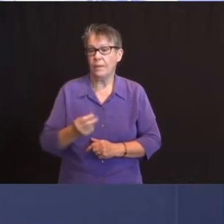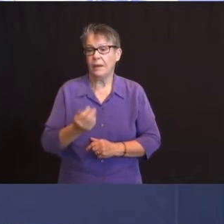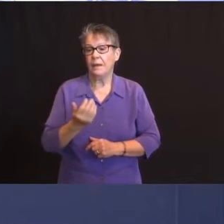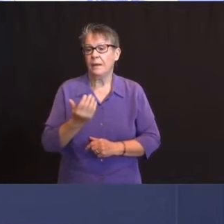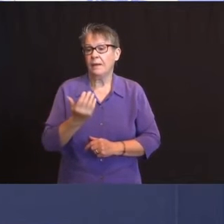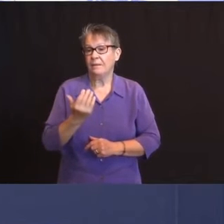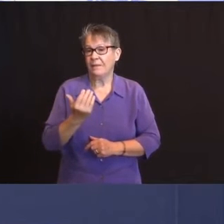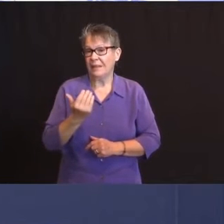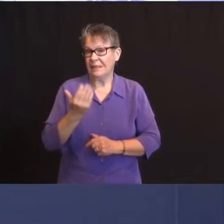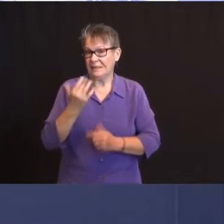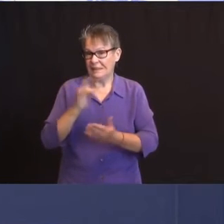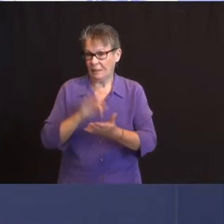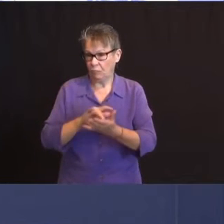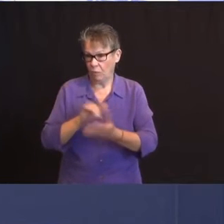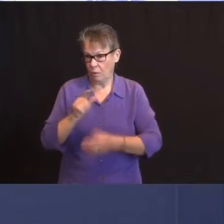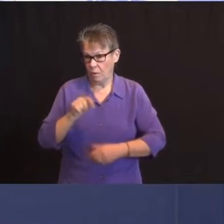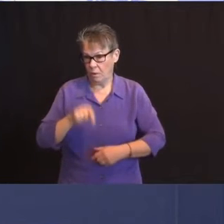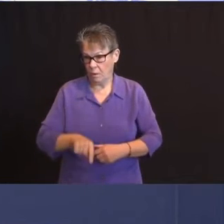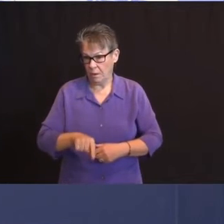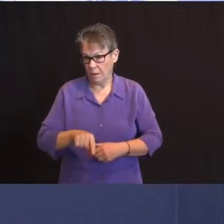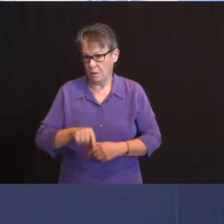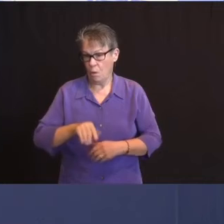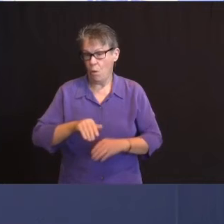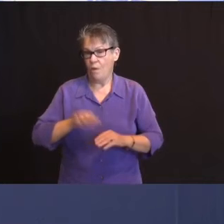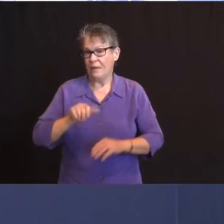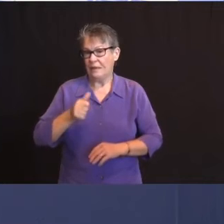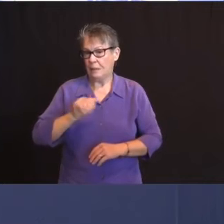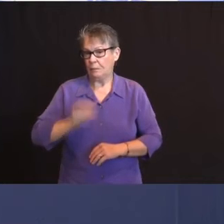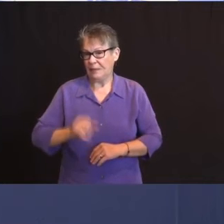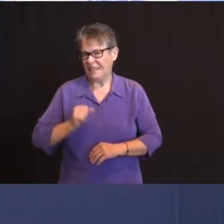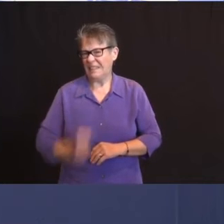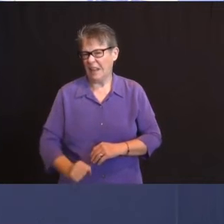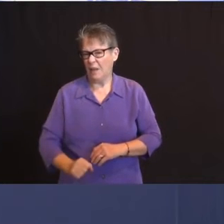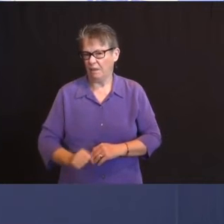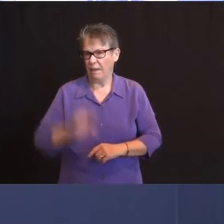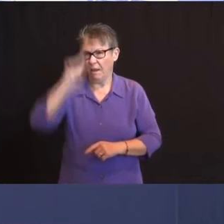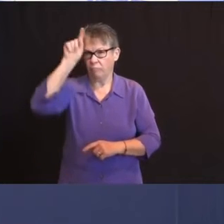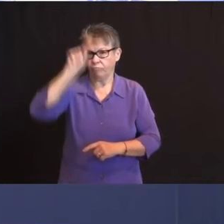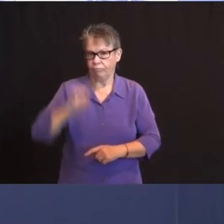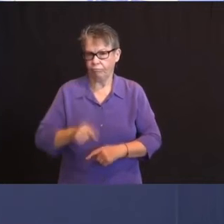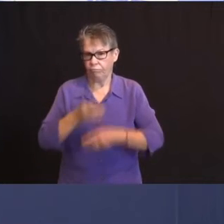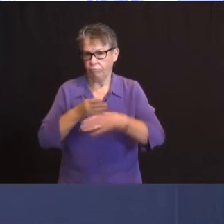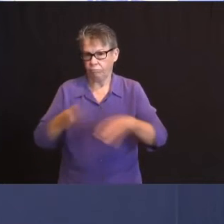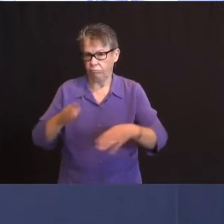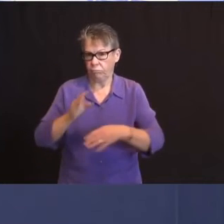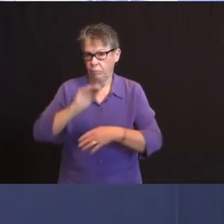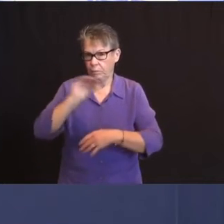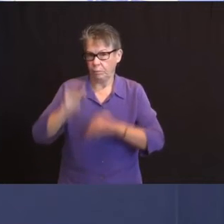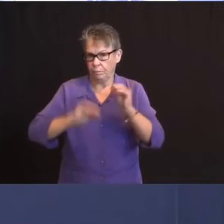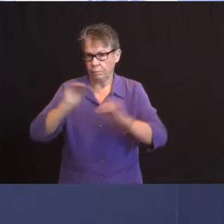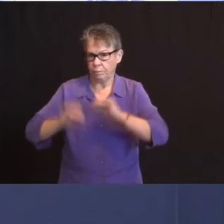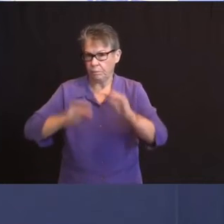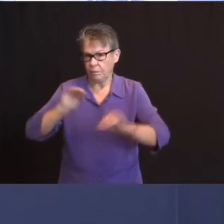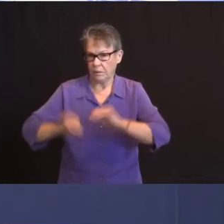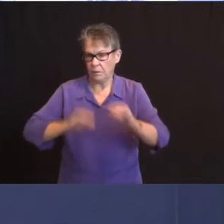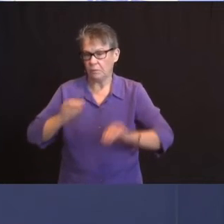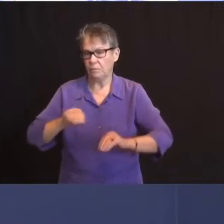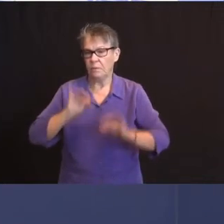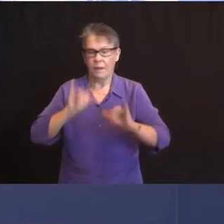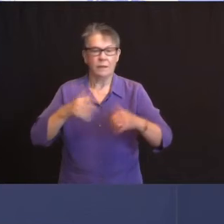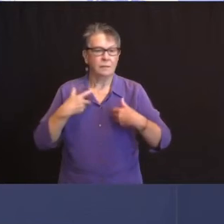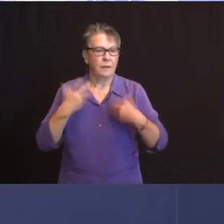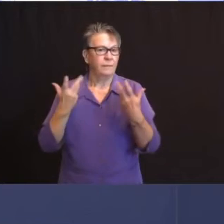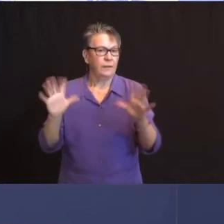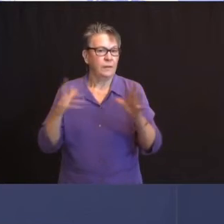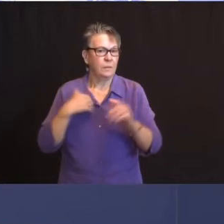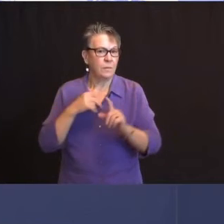11.4%. This concludes our daily report. Stay safe. Please continue to mask up, social distance, stay home